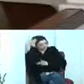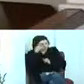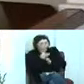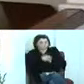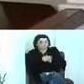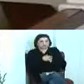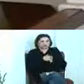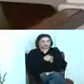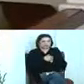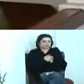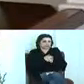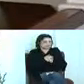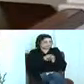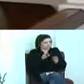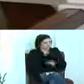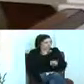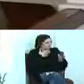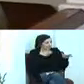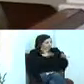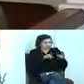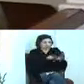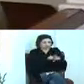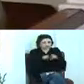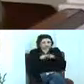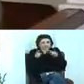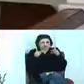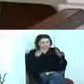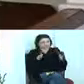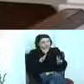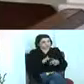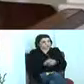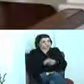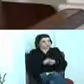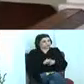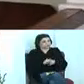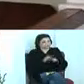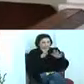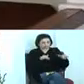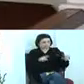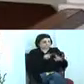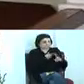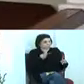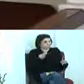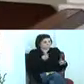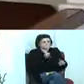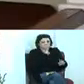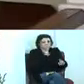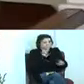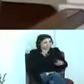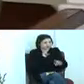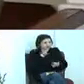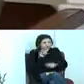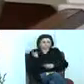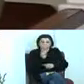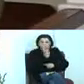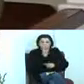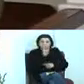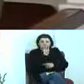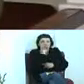spiritual walk is the same way. The children of Israel wandered in the wilderness for